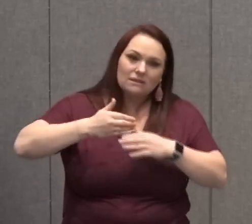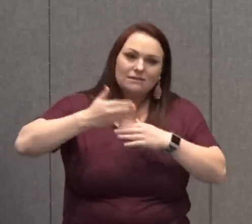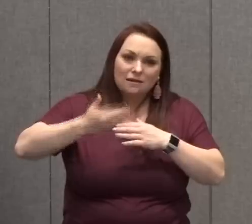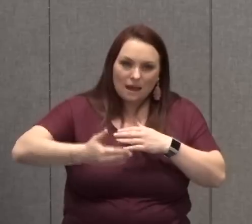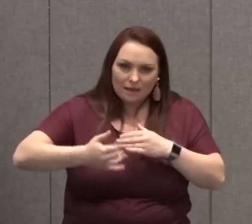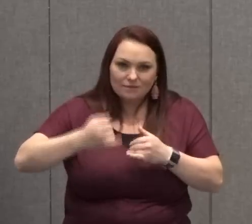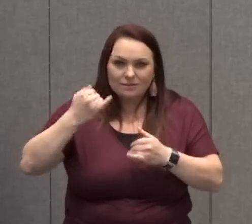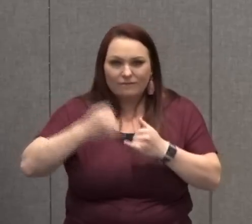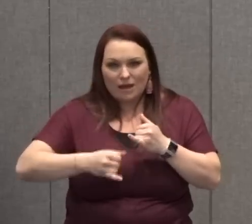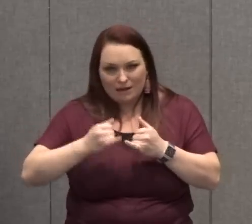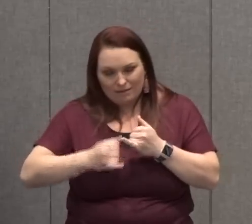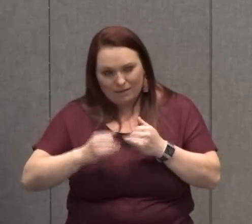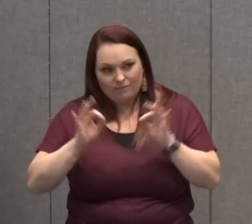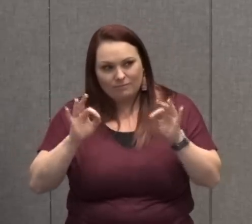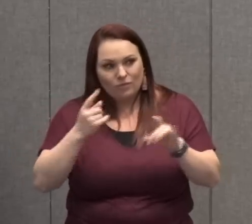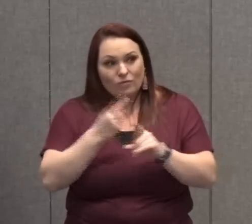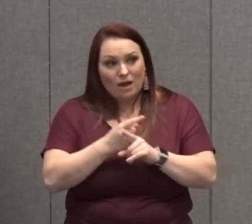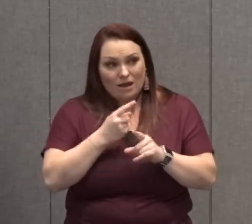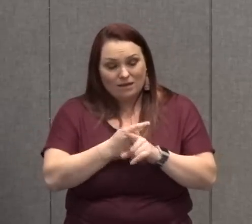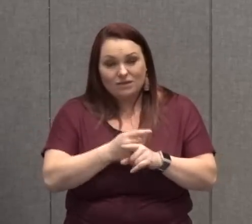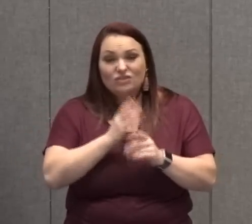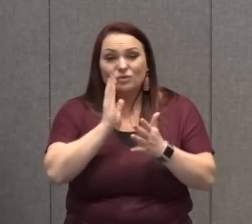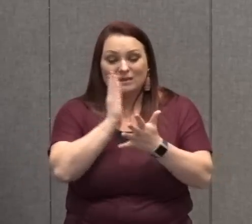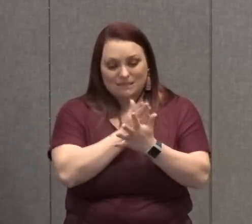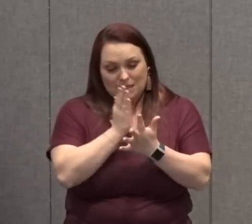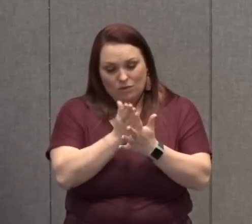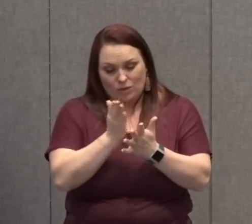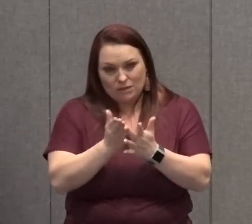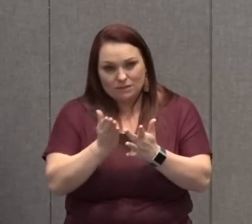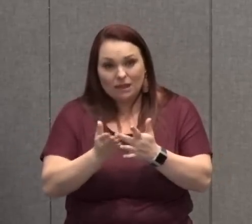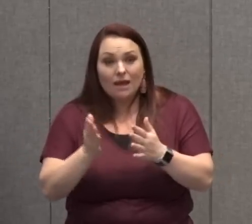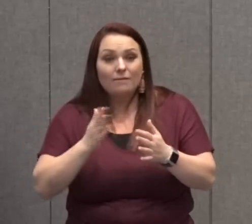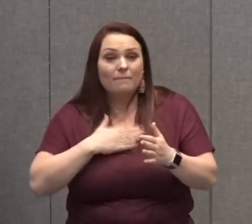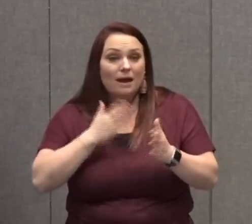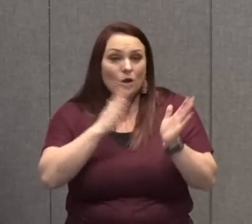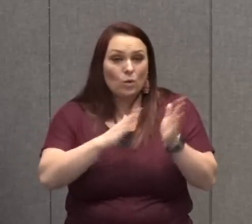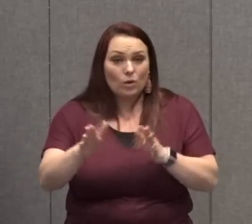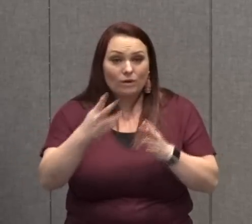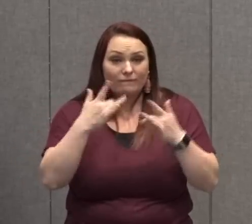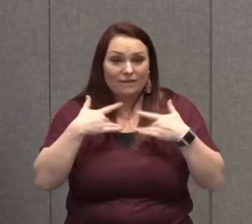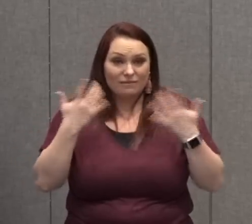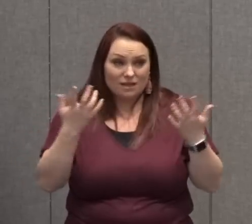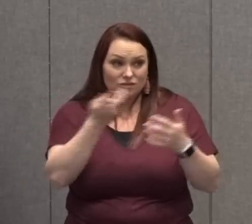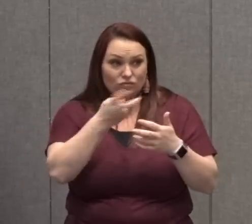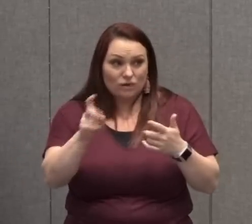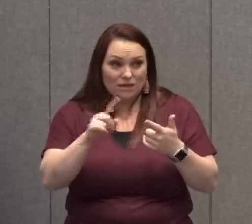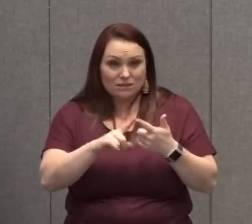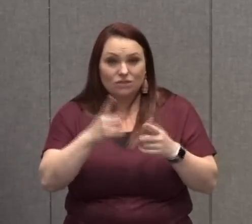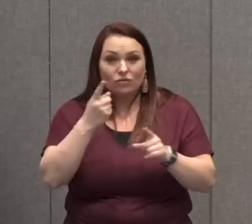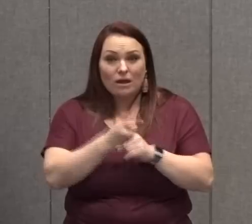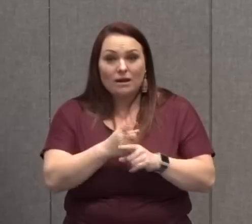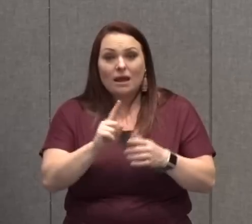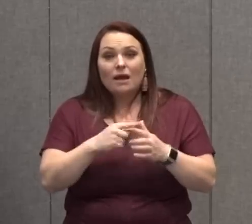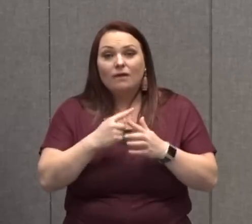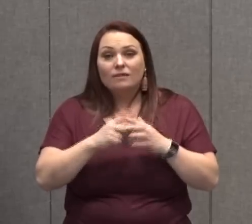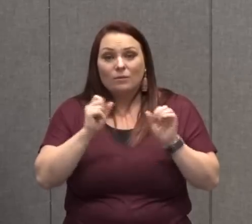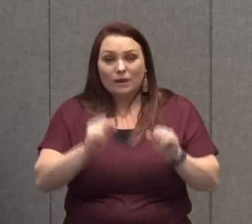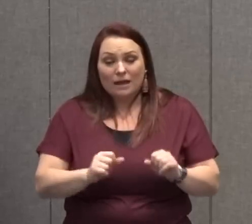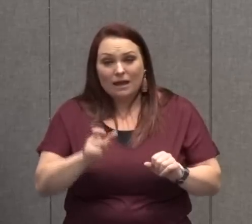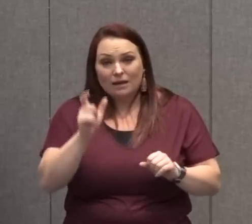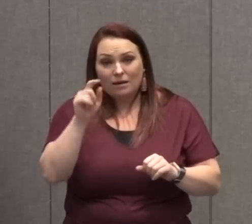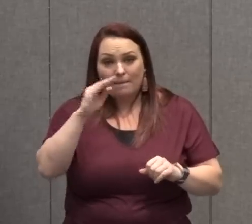and finally very nice sequenced and my owner of events my transition correct and then then you can